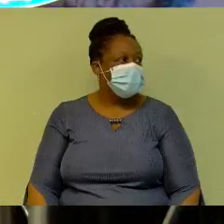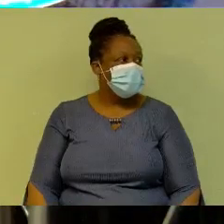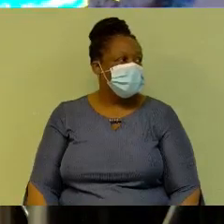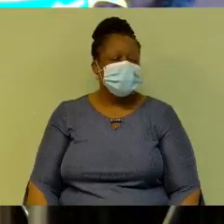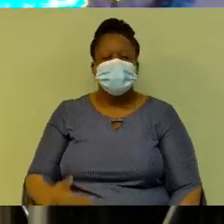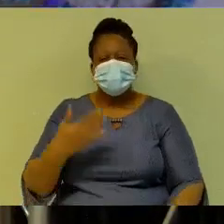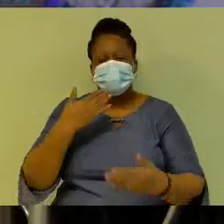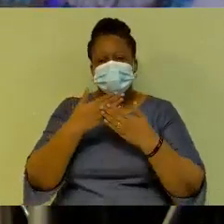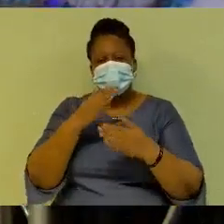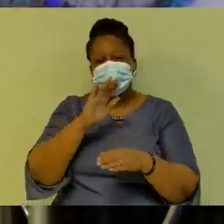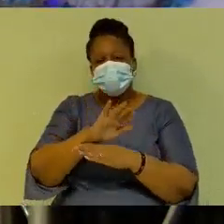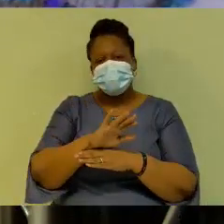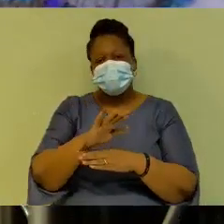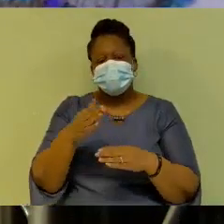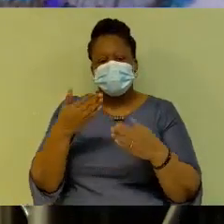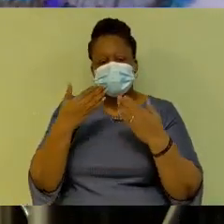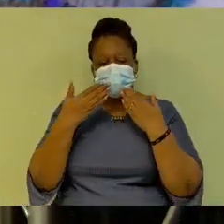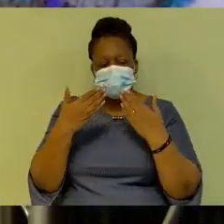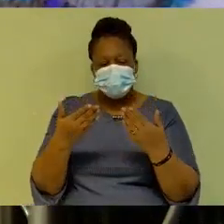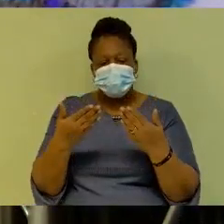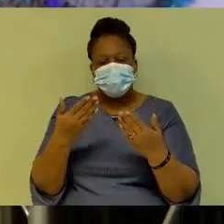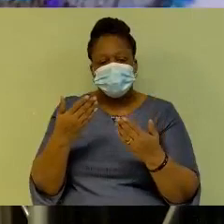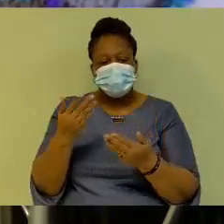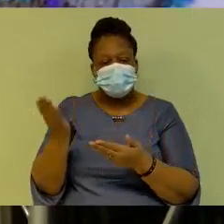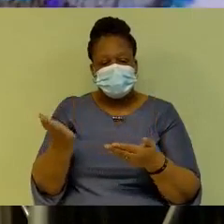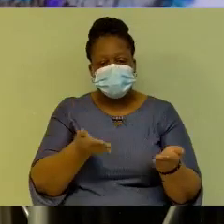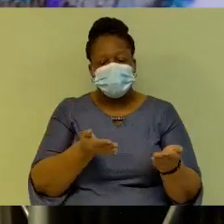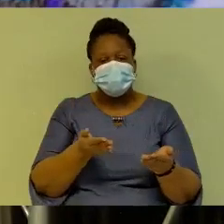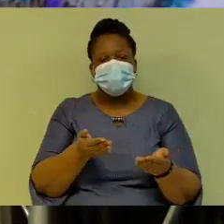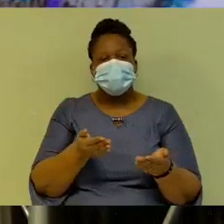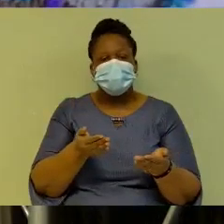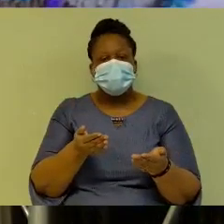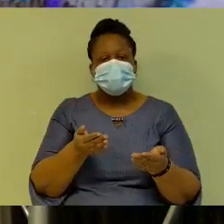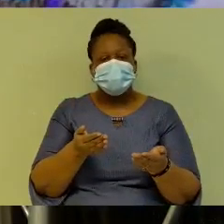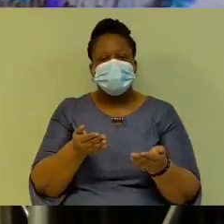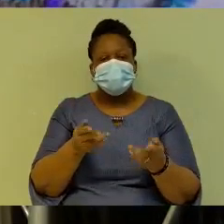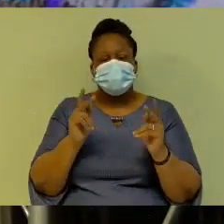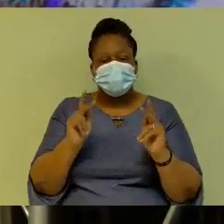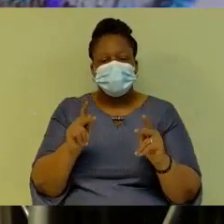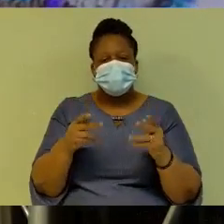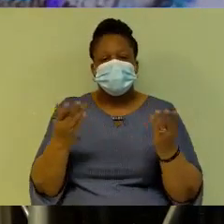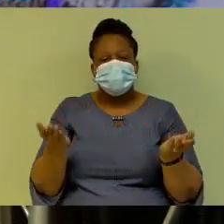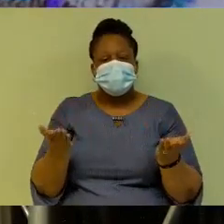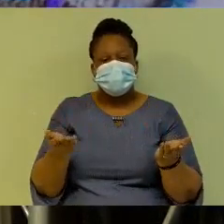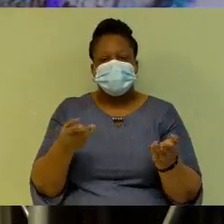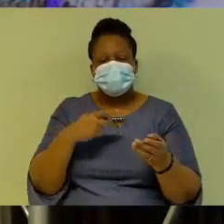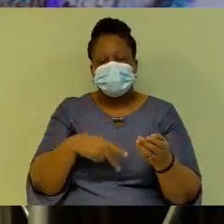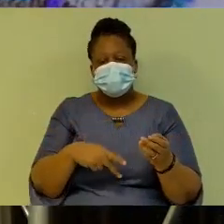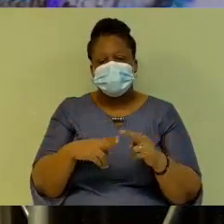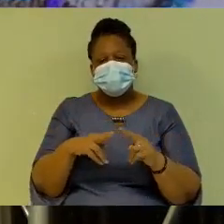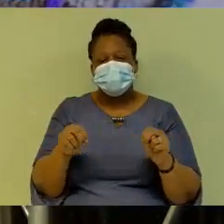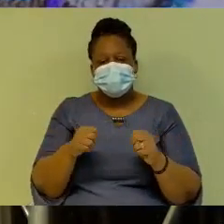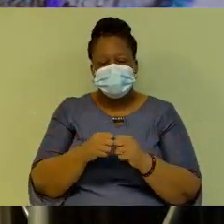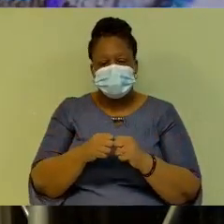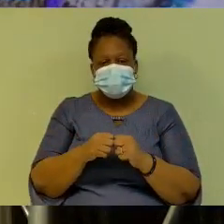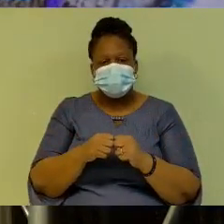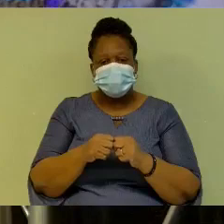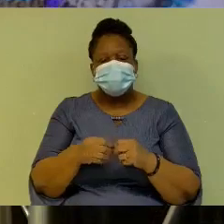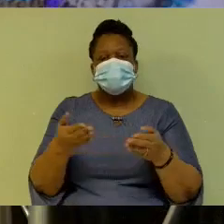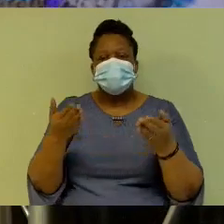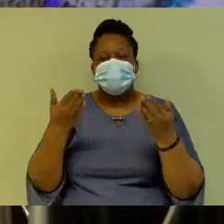Good afternoon. Thank you, Mr. Williams. Fellow citizens and residents of St. Kitts and Nevis,